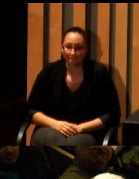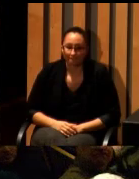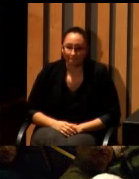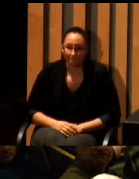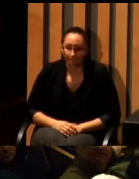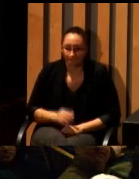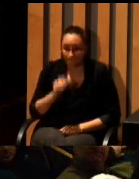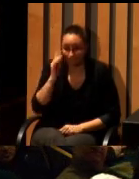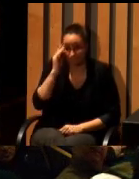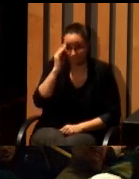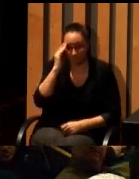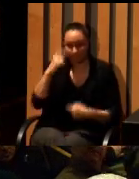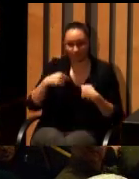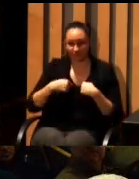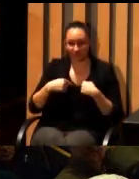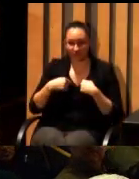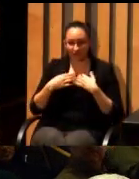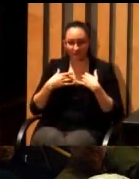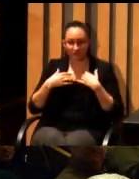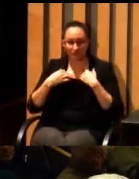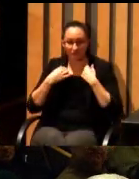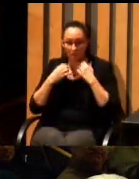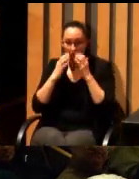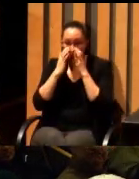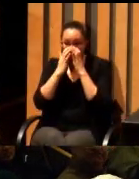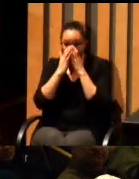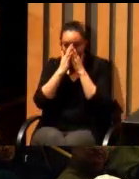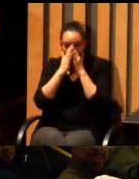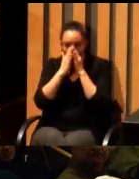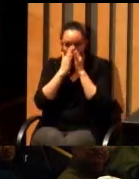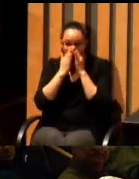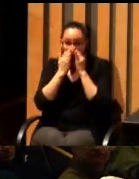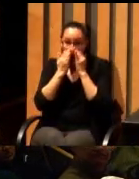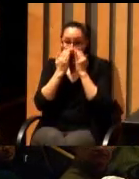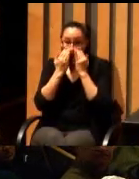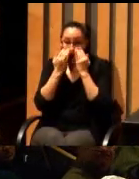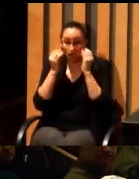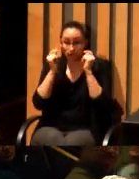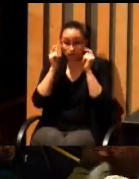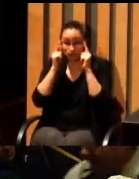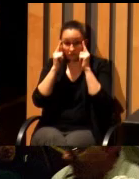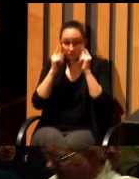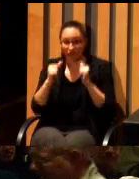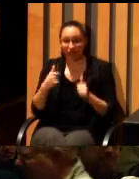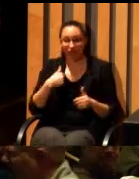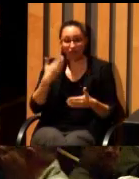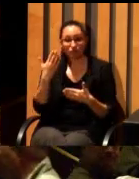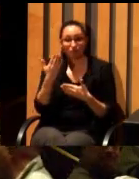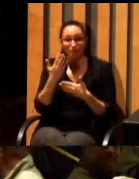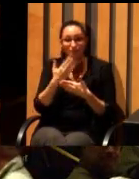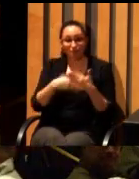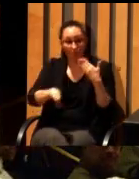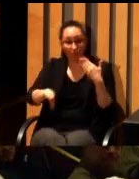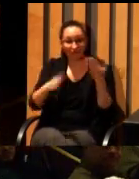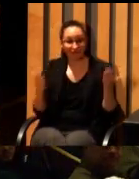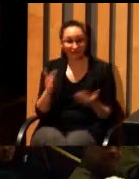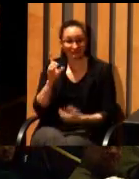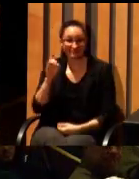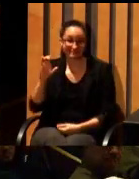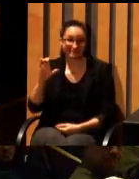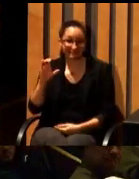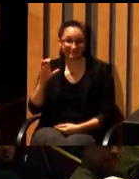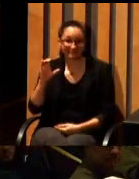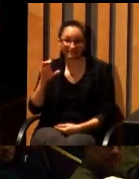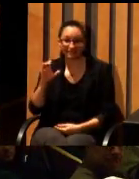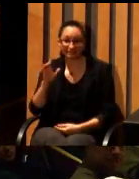I'm an actual native of D.C. I was actually born in the hospital a few miles from where the team